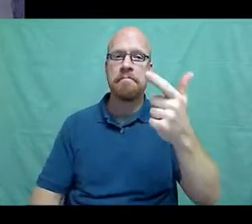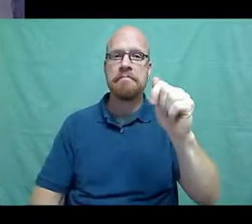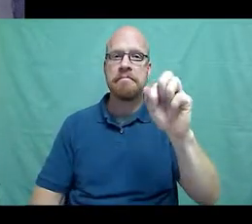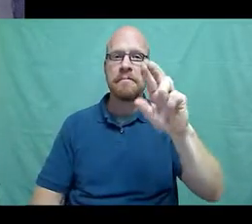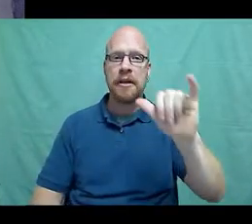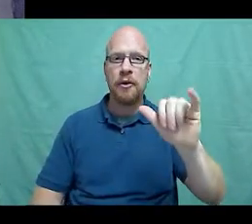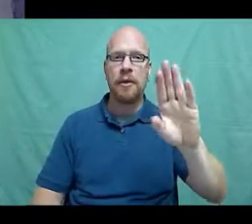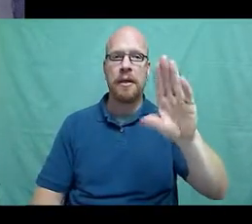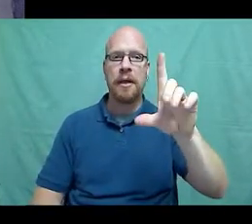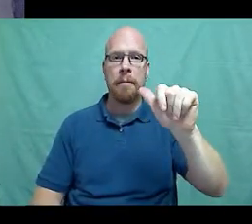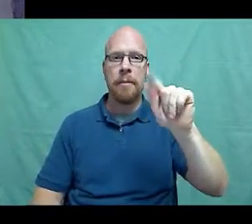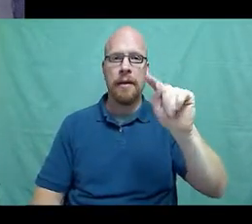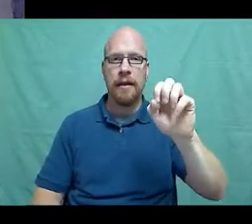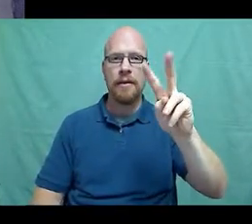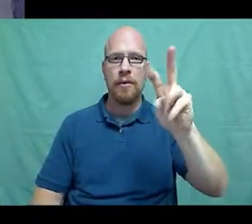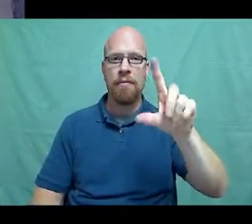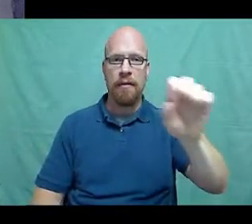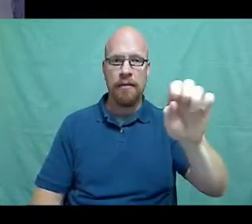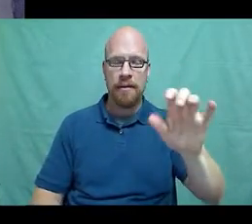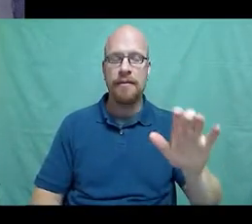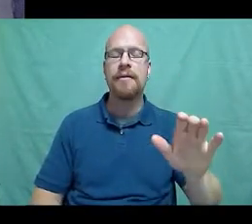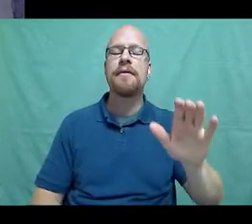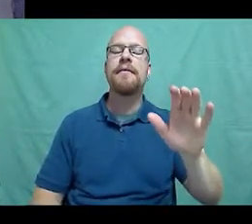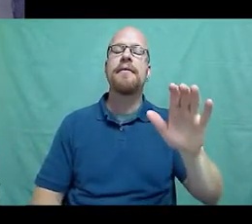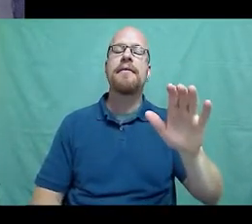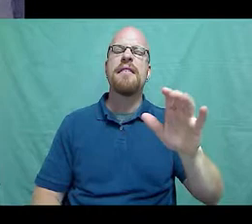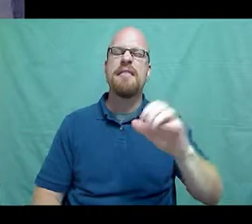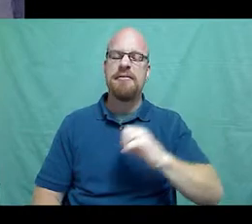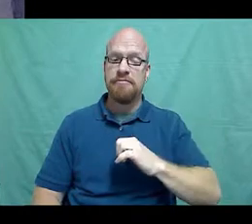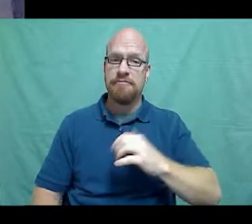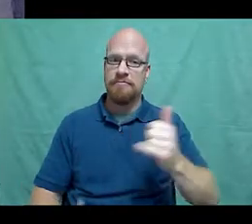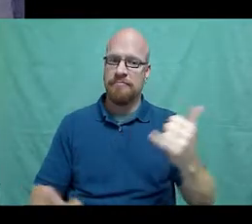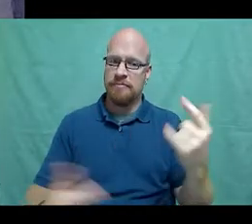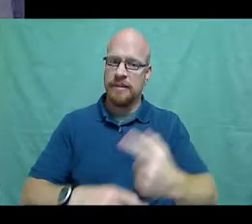My name is Gary Blatto-Vallee.